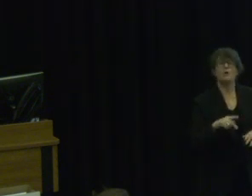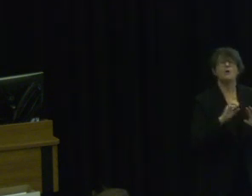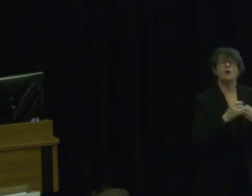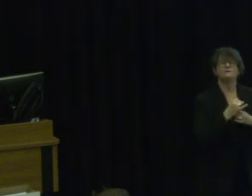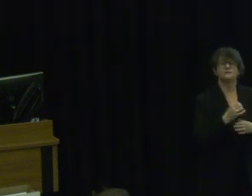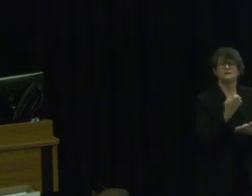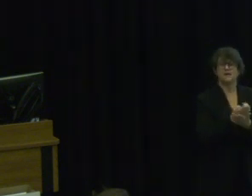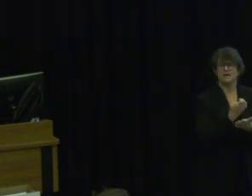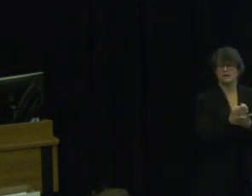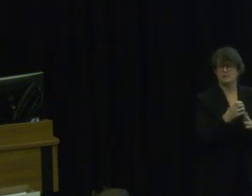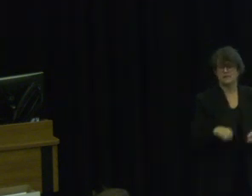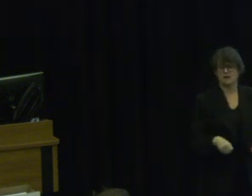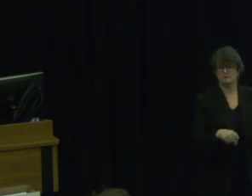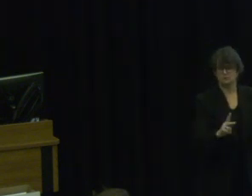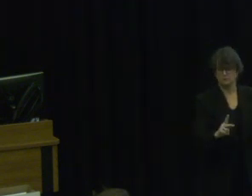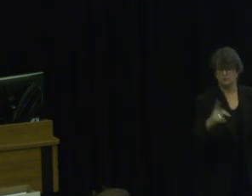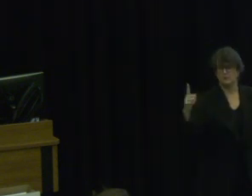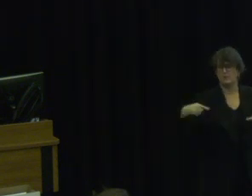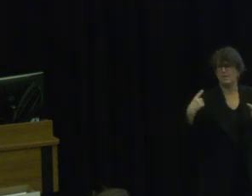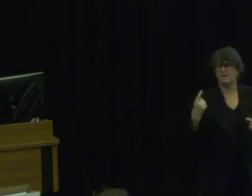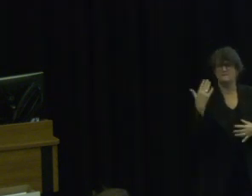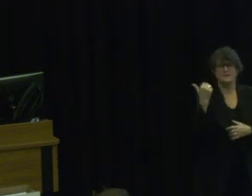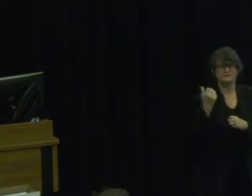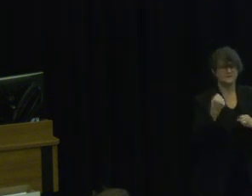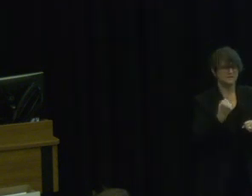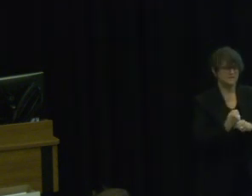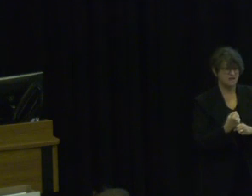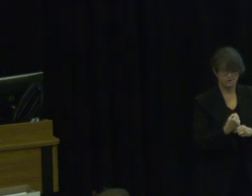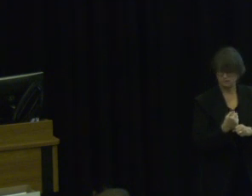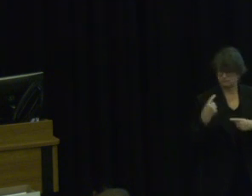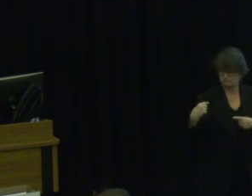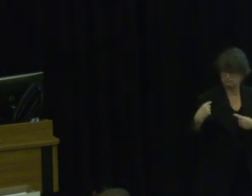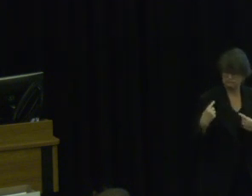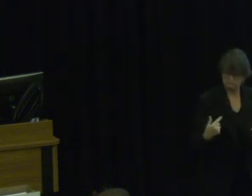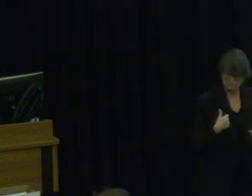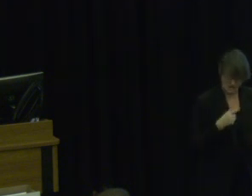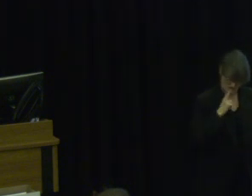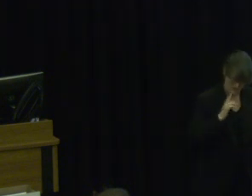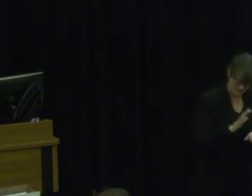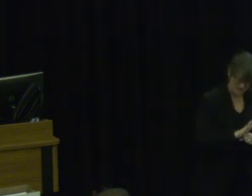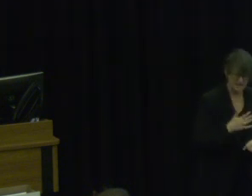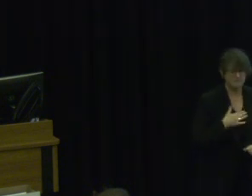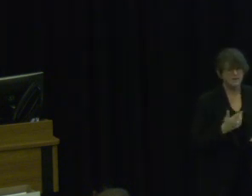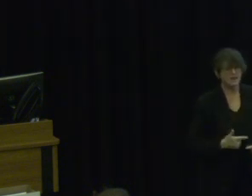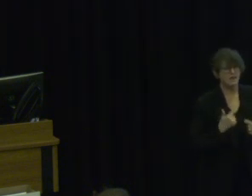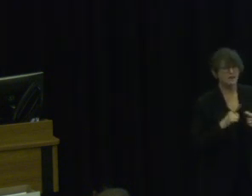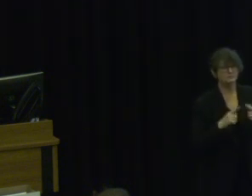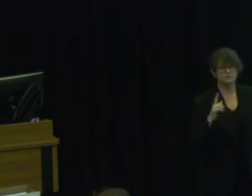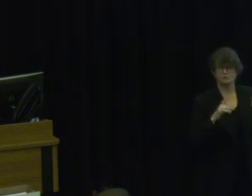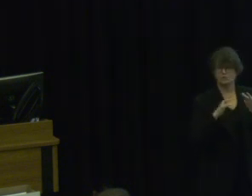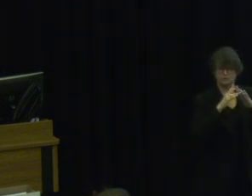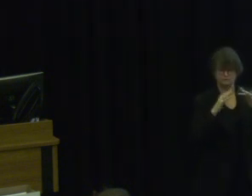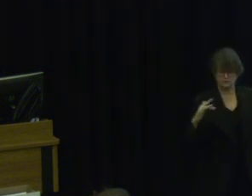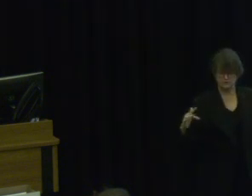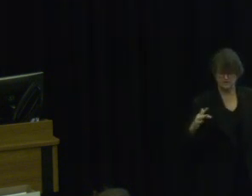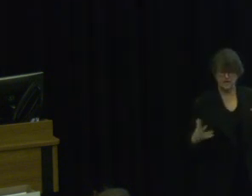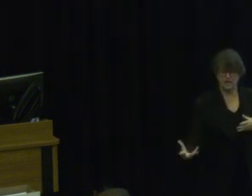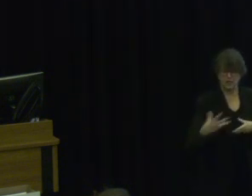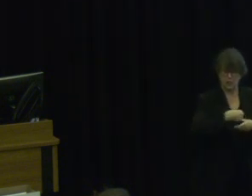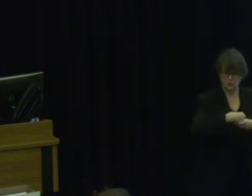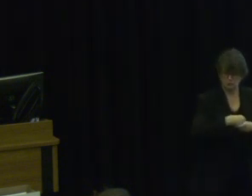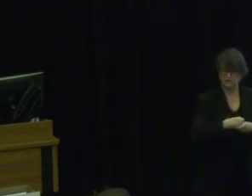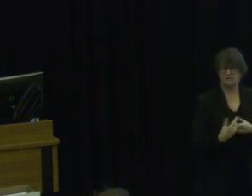But probably within the last 15 years or so, I've dedicated my life to diversity, inclusion, multiculturalism, immigrant